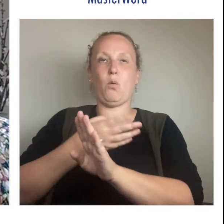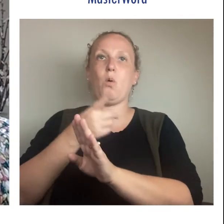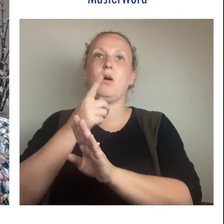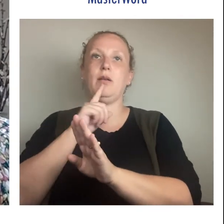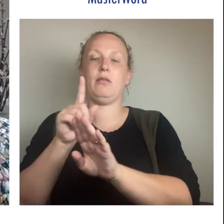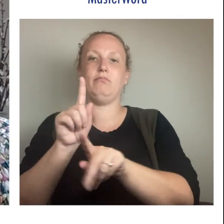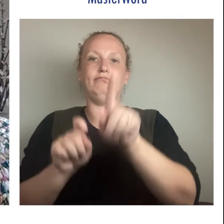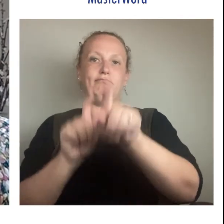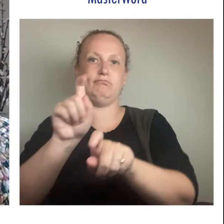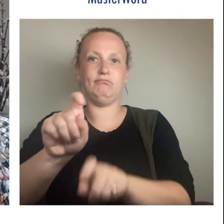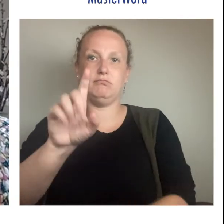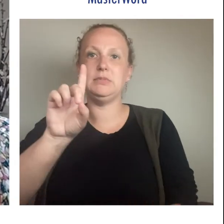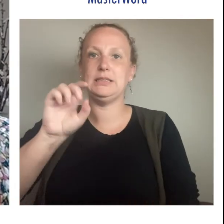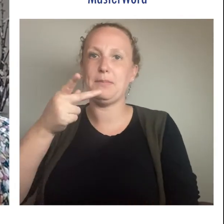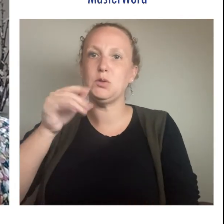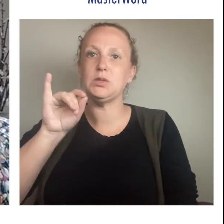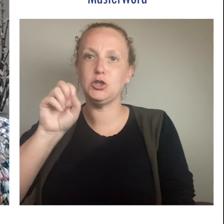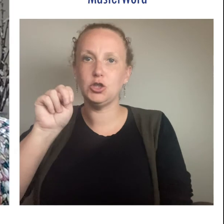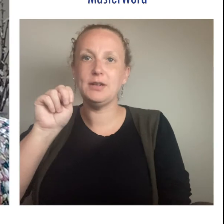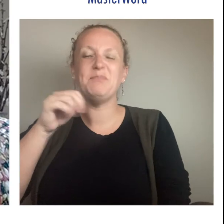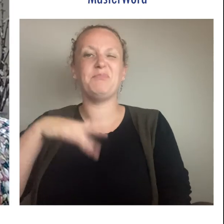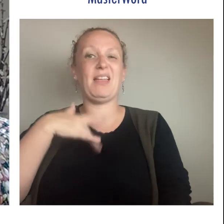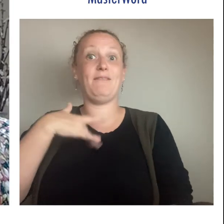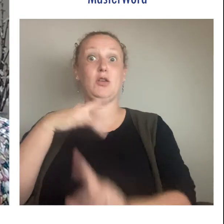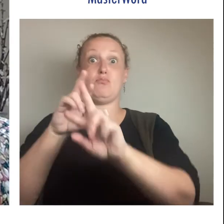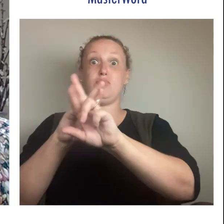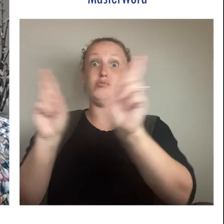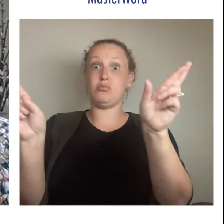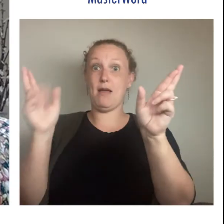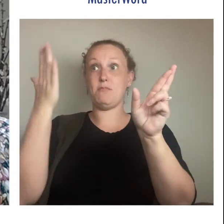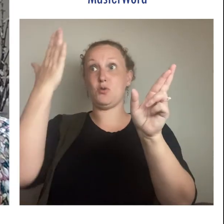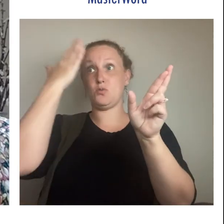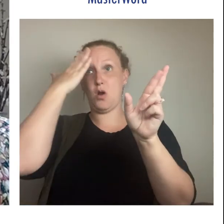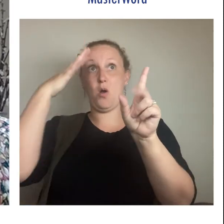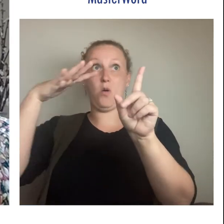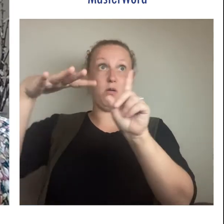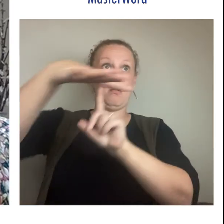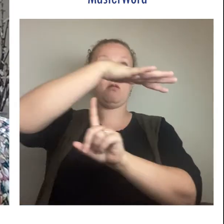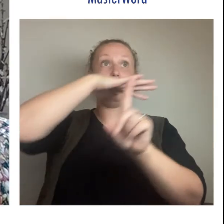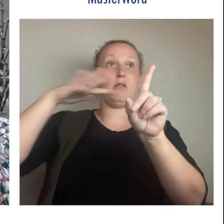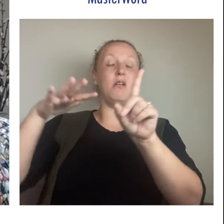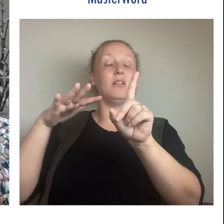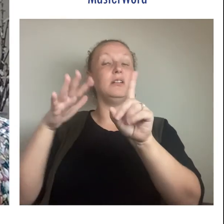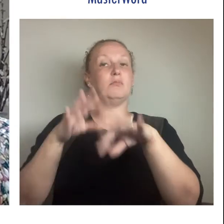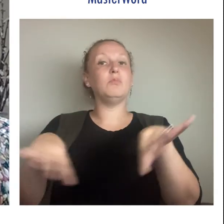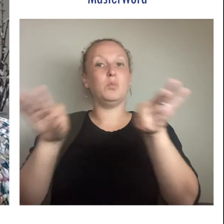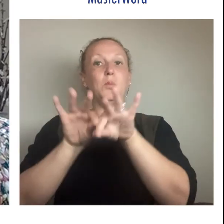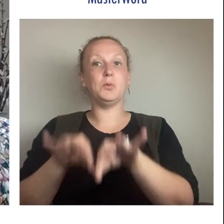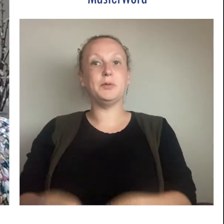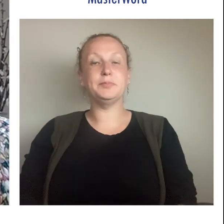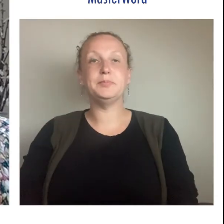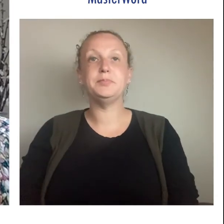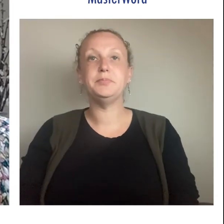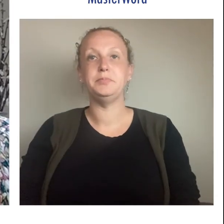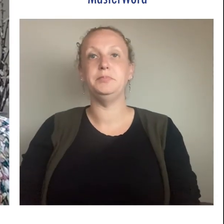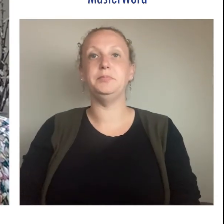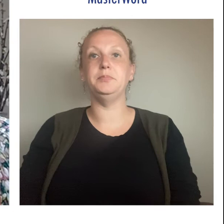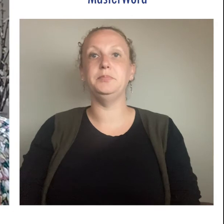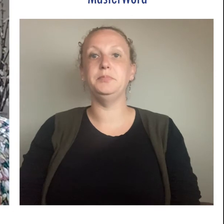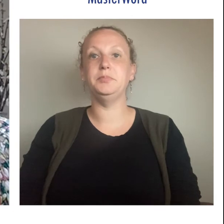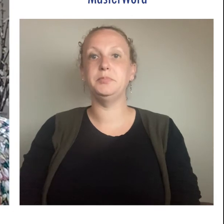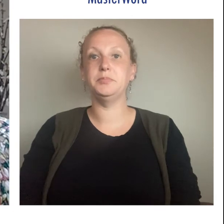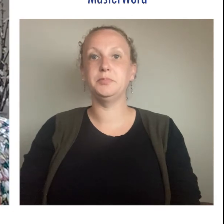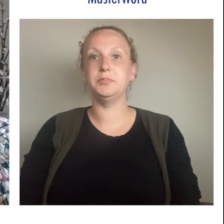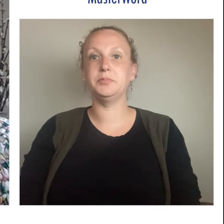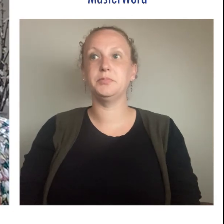session or deposition. So preparation, I think, would be key in learning these concepts.